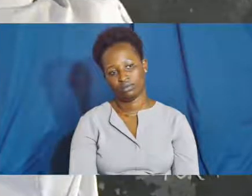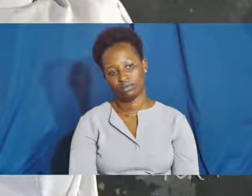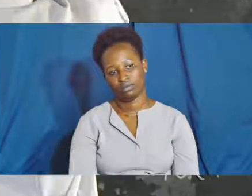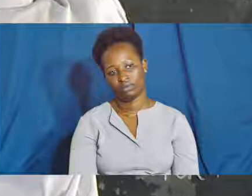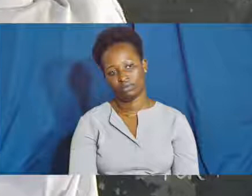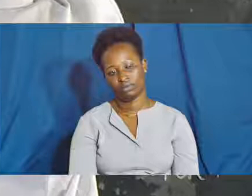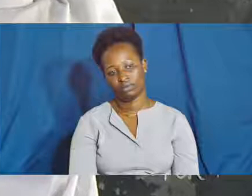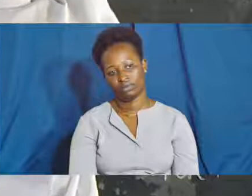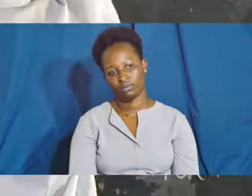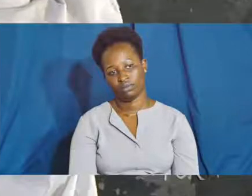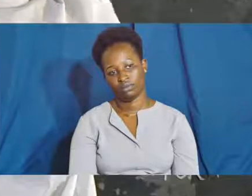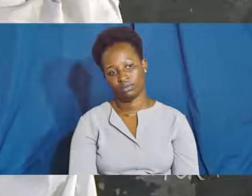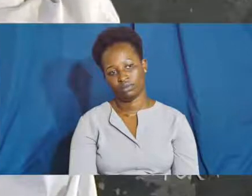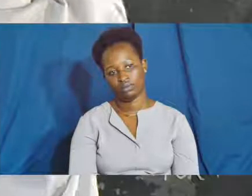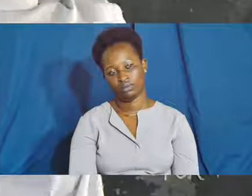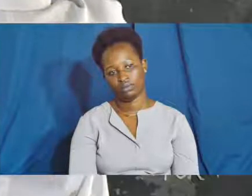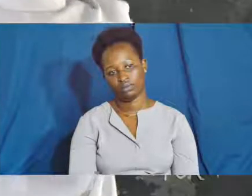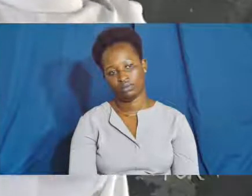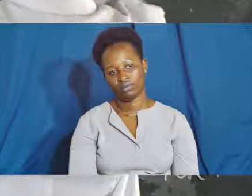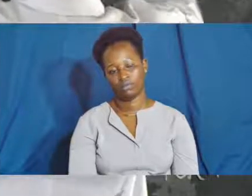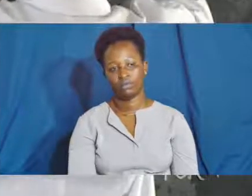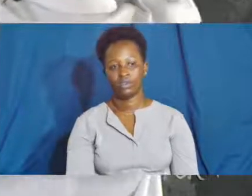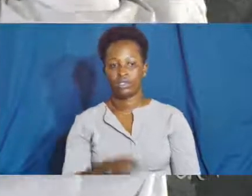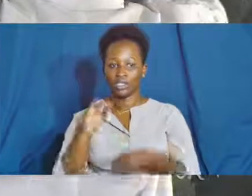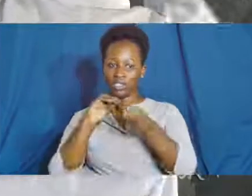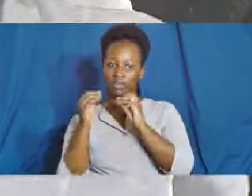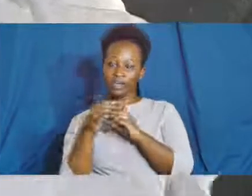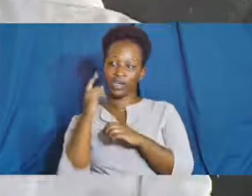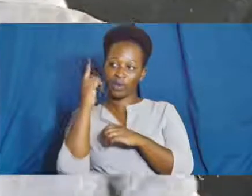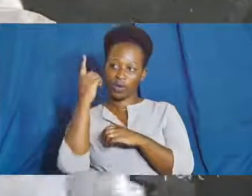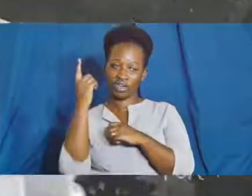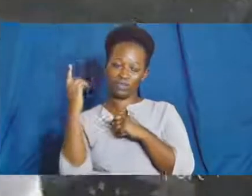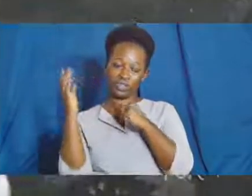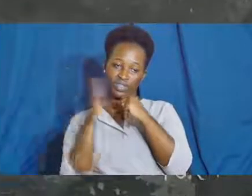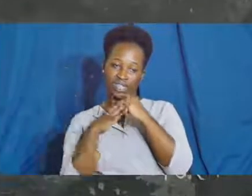So, then when you subtract this, it becomes